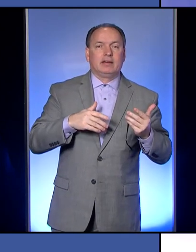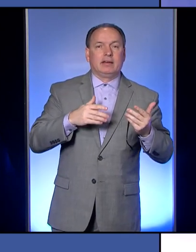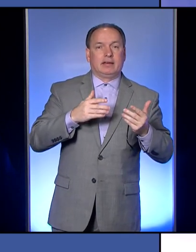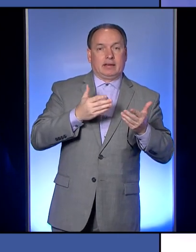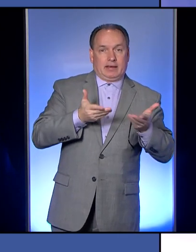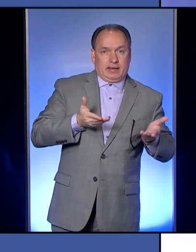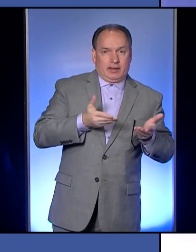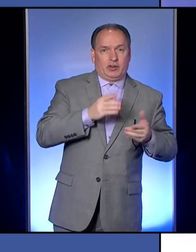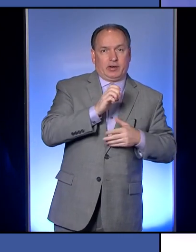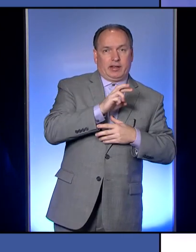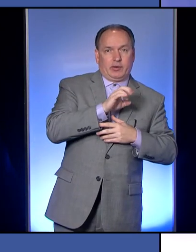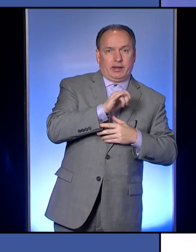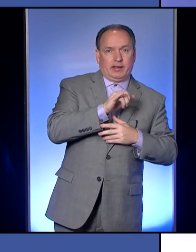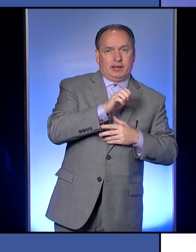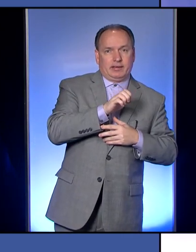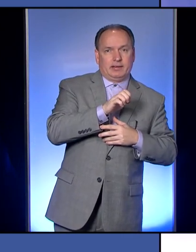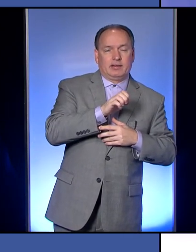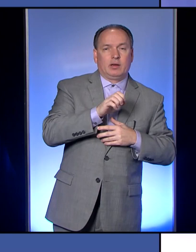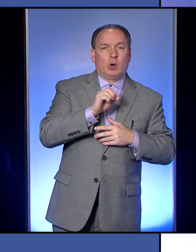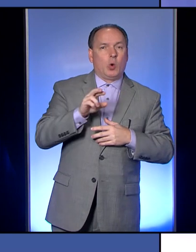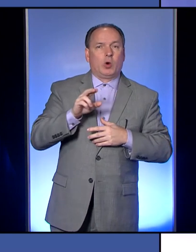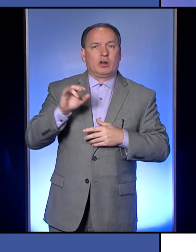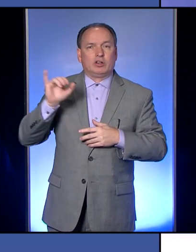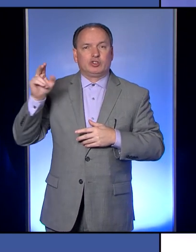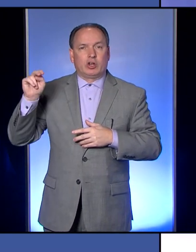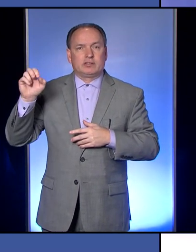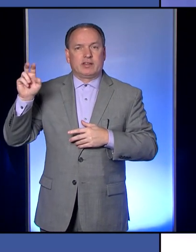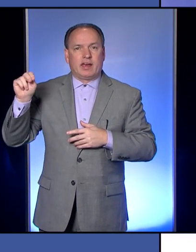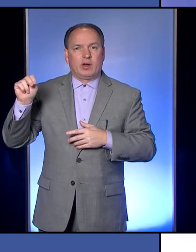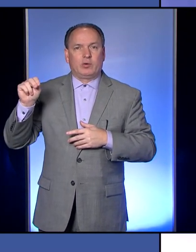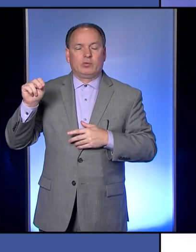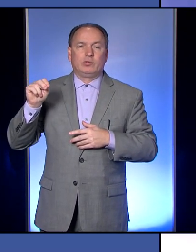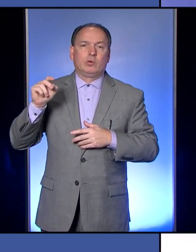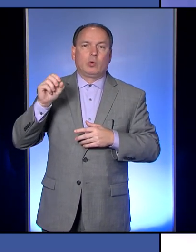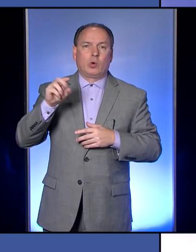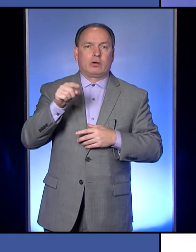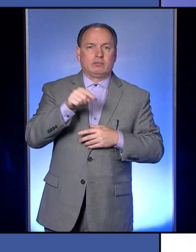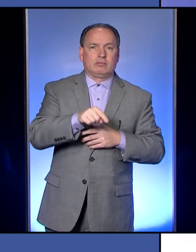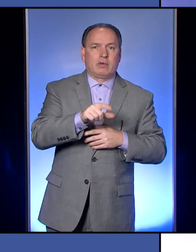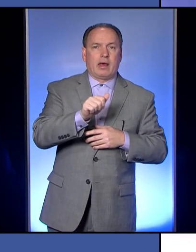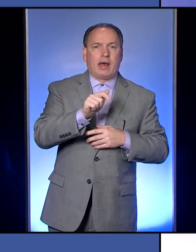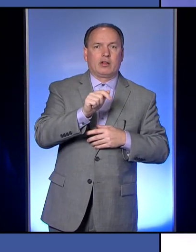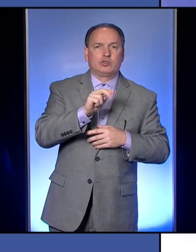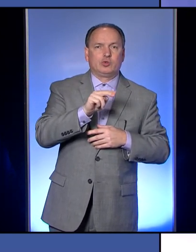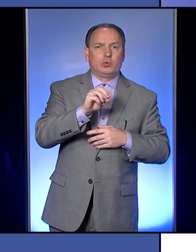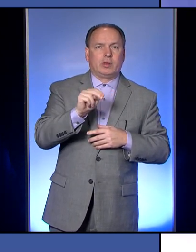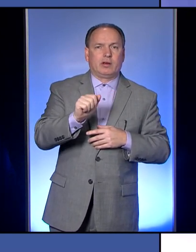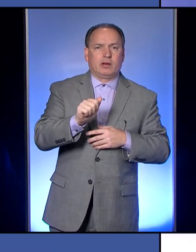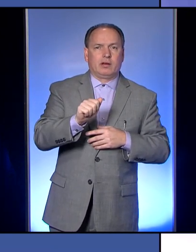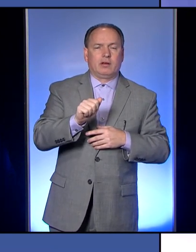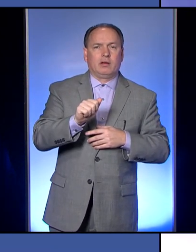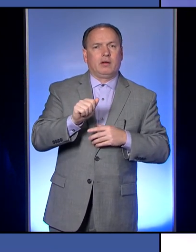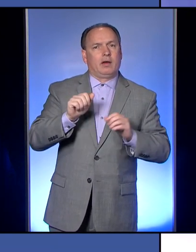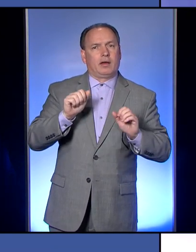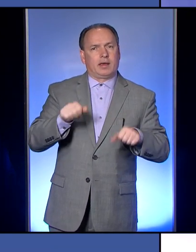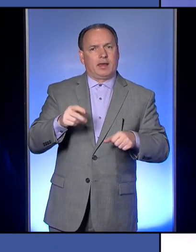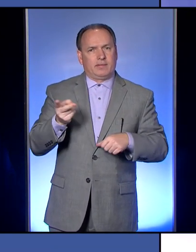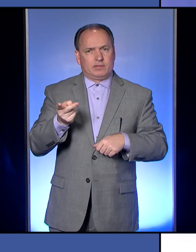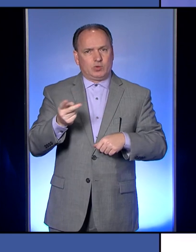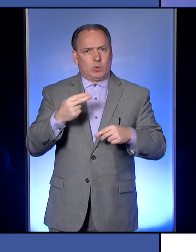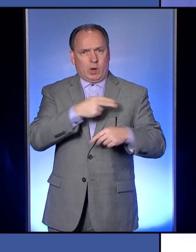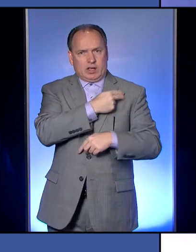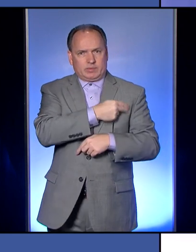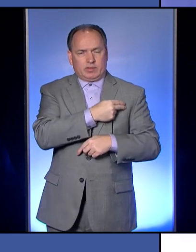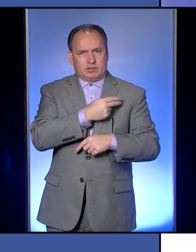Erie metropolitan area or in Johnstown or in Altoona. Can the networks assure us that